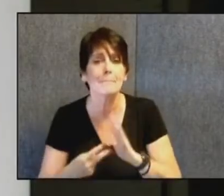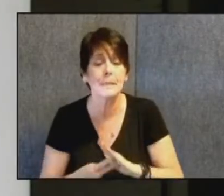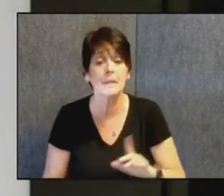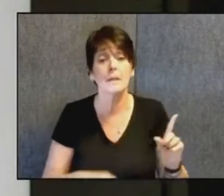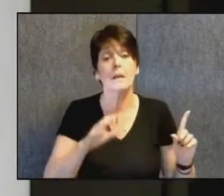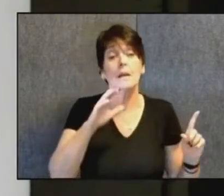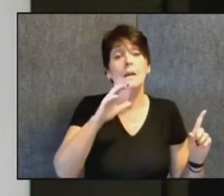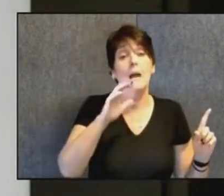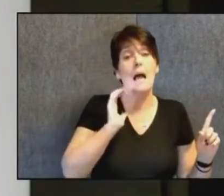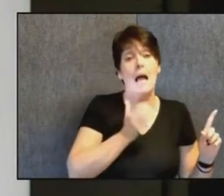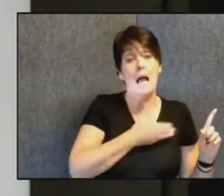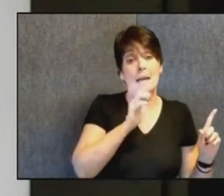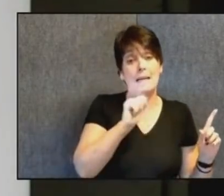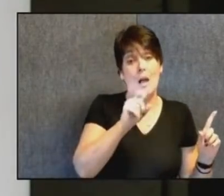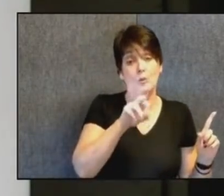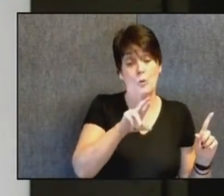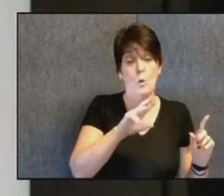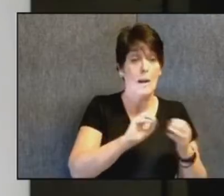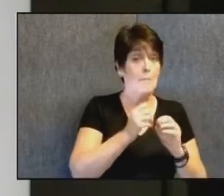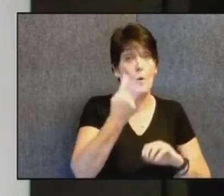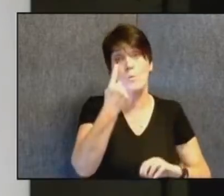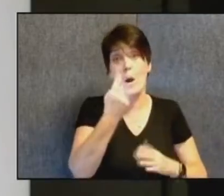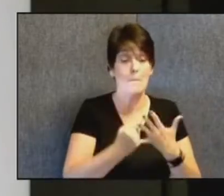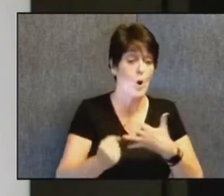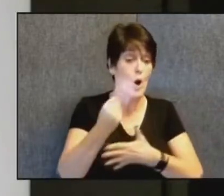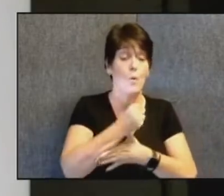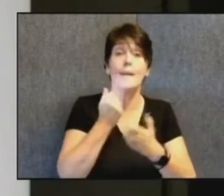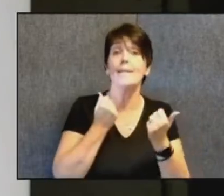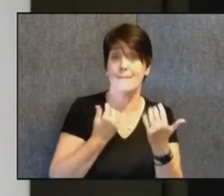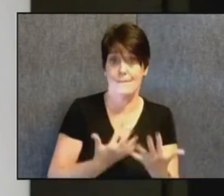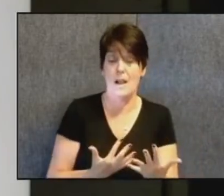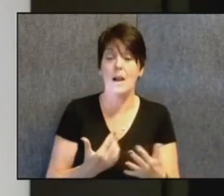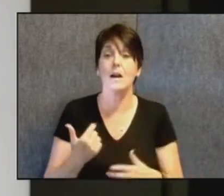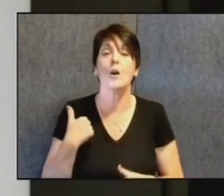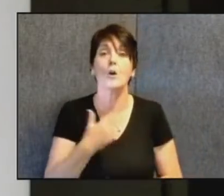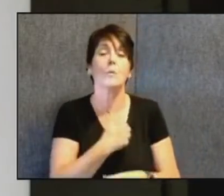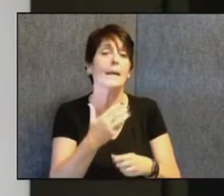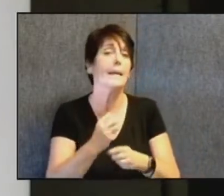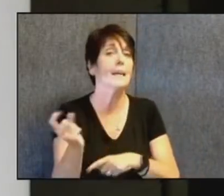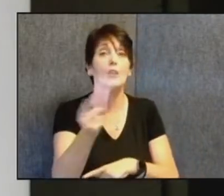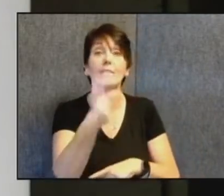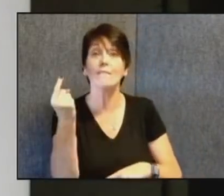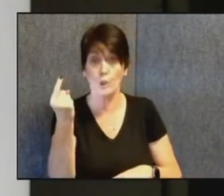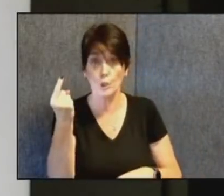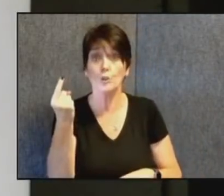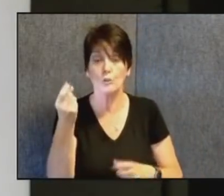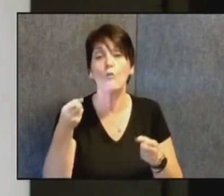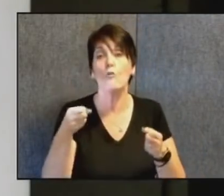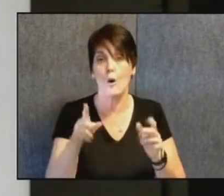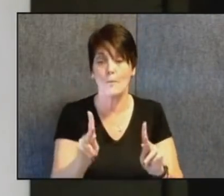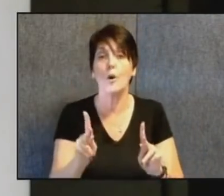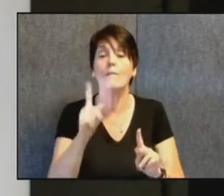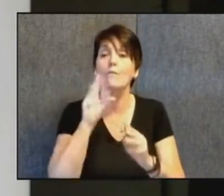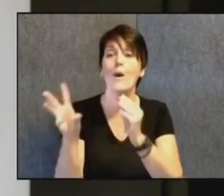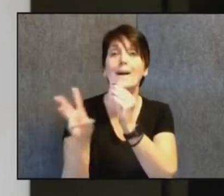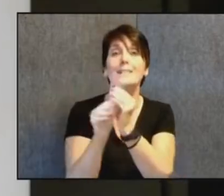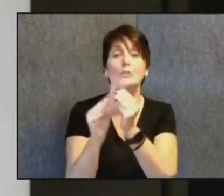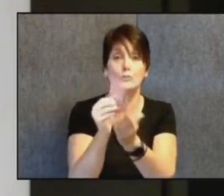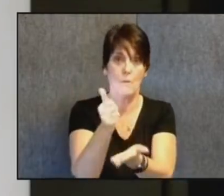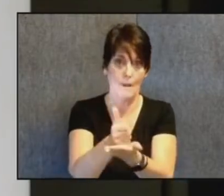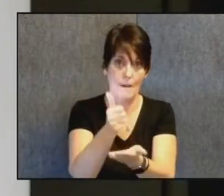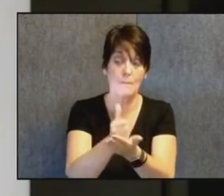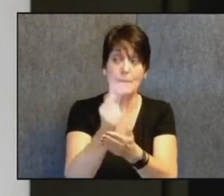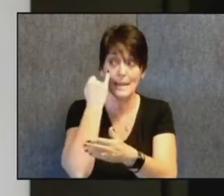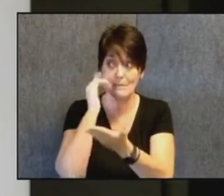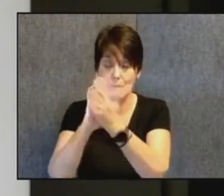the Caldor Fire being the #1 priority fire, that we get the first opportunity for additional resources that